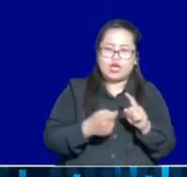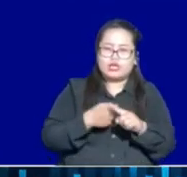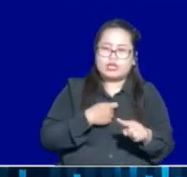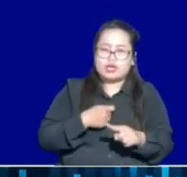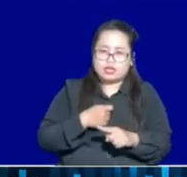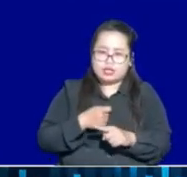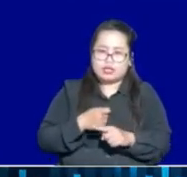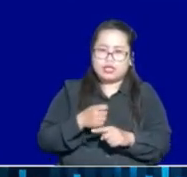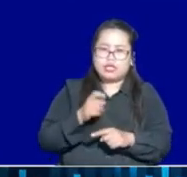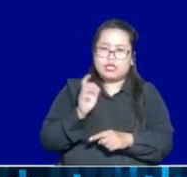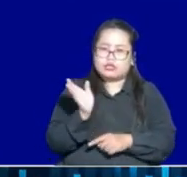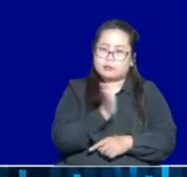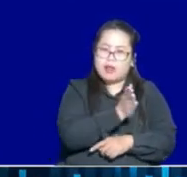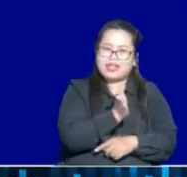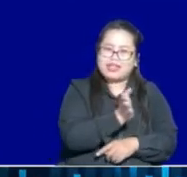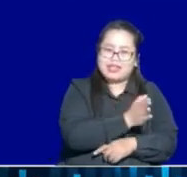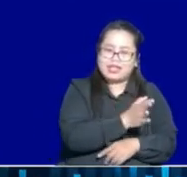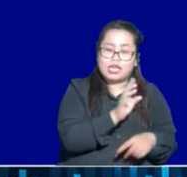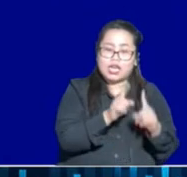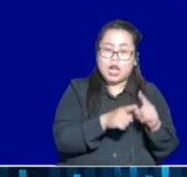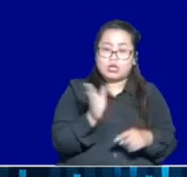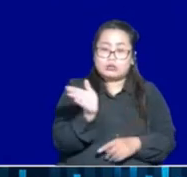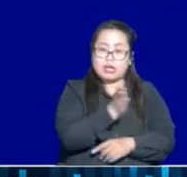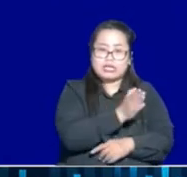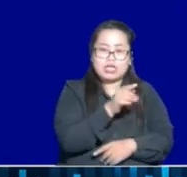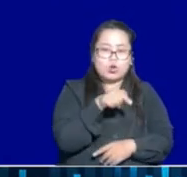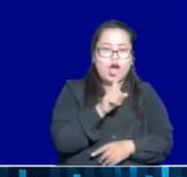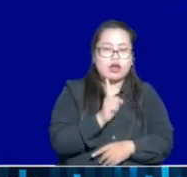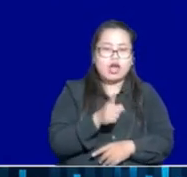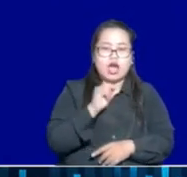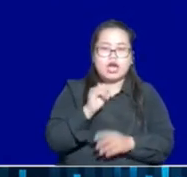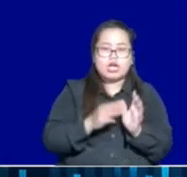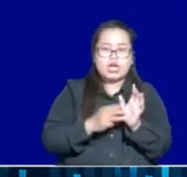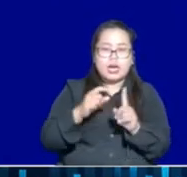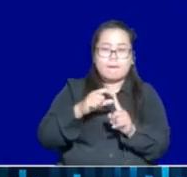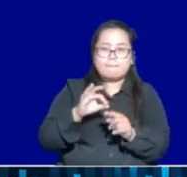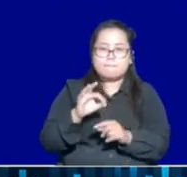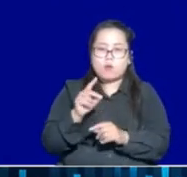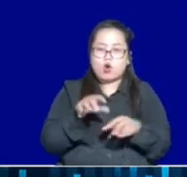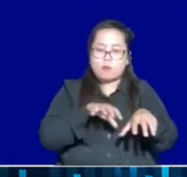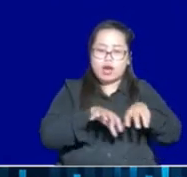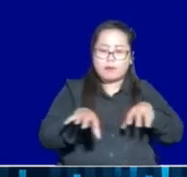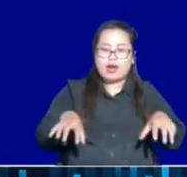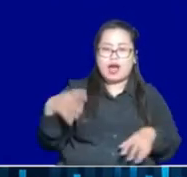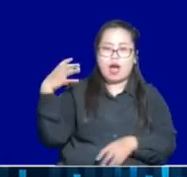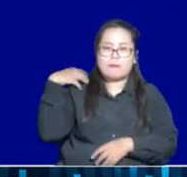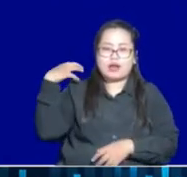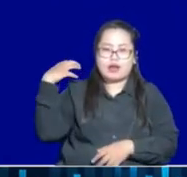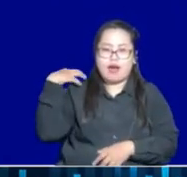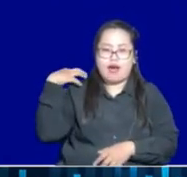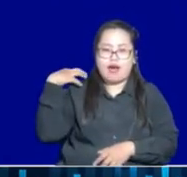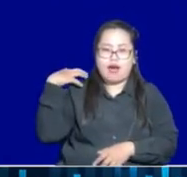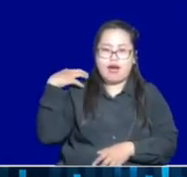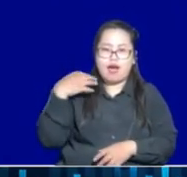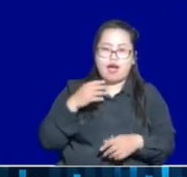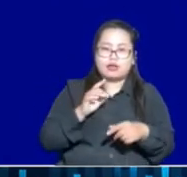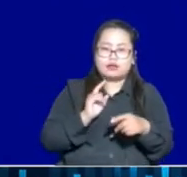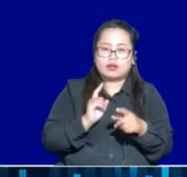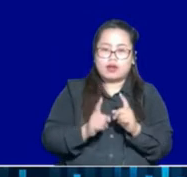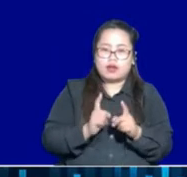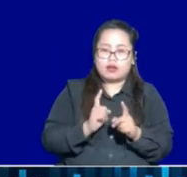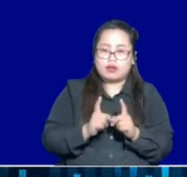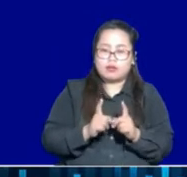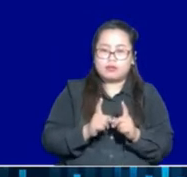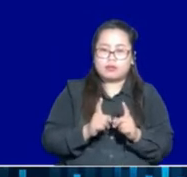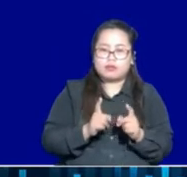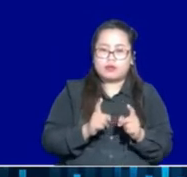U.S. services. And what has been growing from very low levels, but has been growing enormously, is the exports